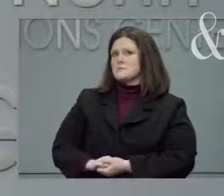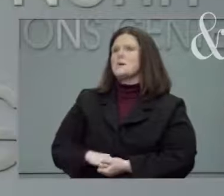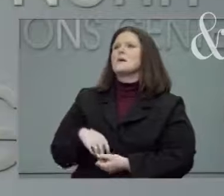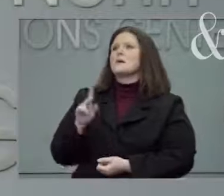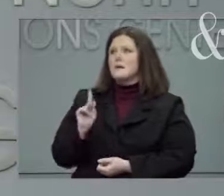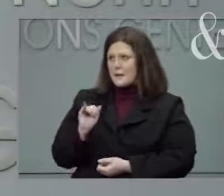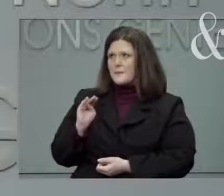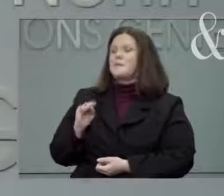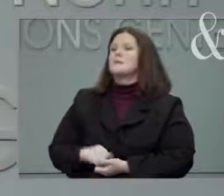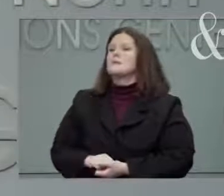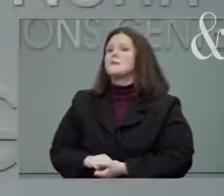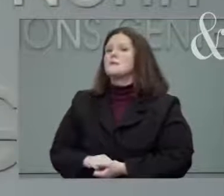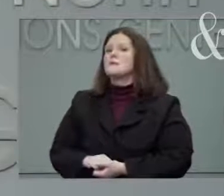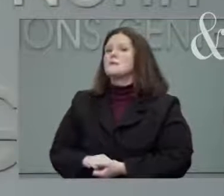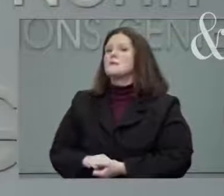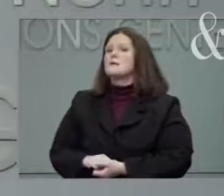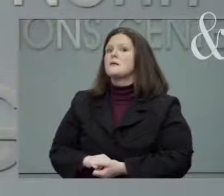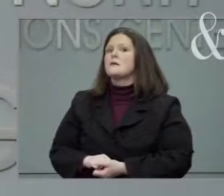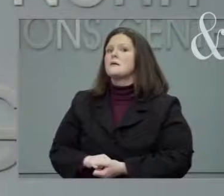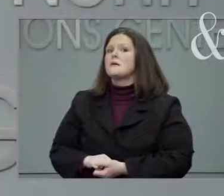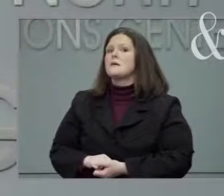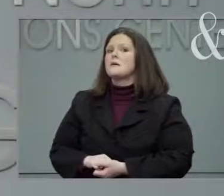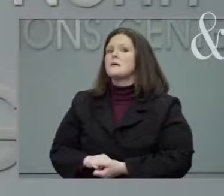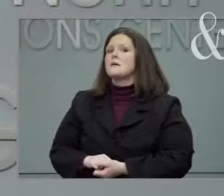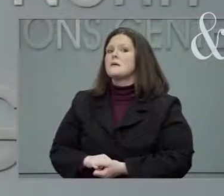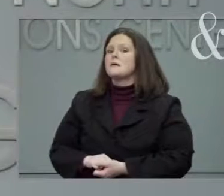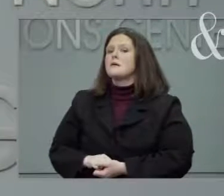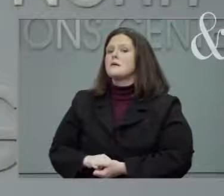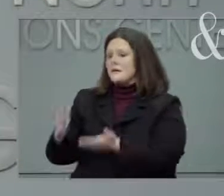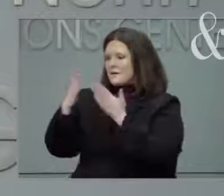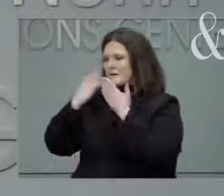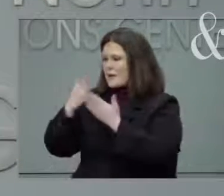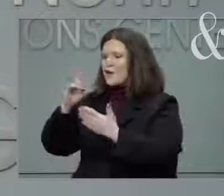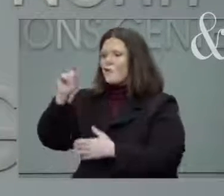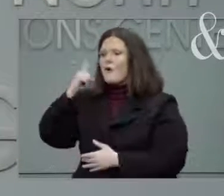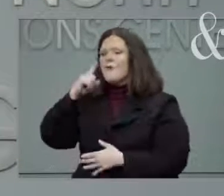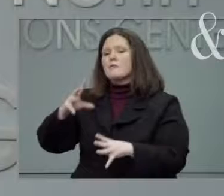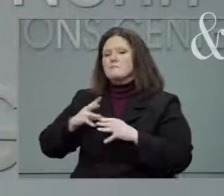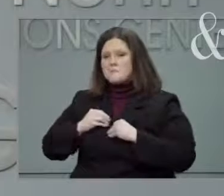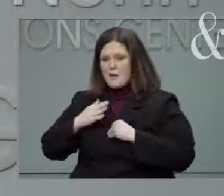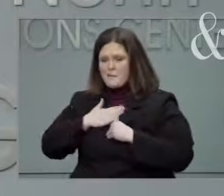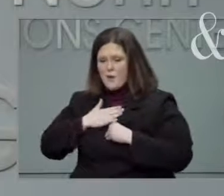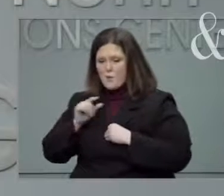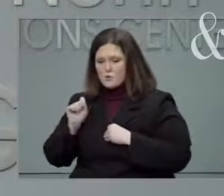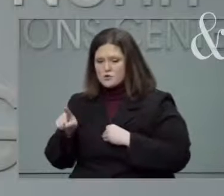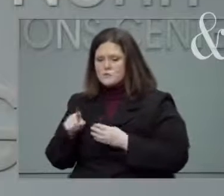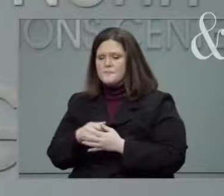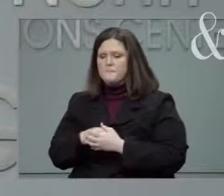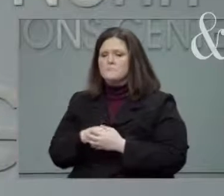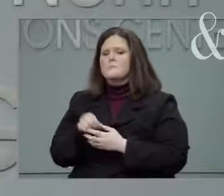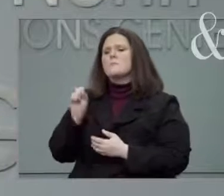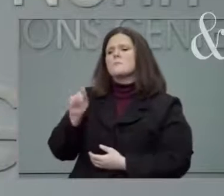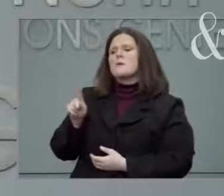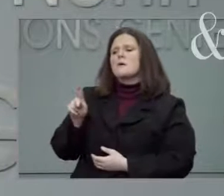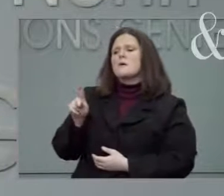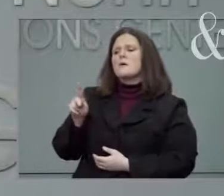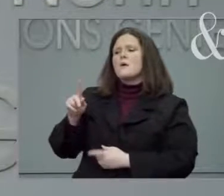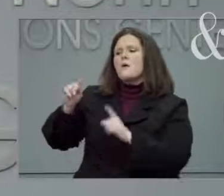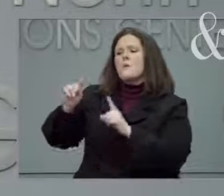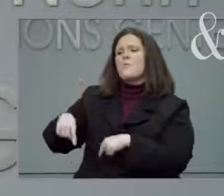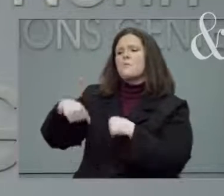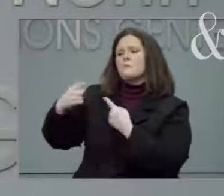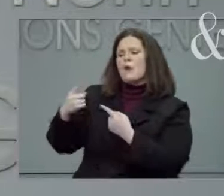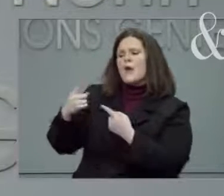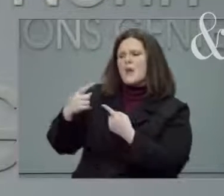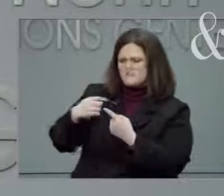Good afternoon, and thank you for taking my call. Appreciate it. Dr. Cohen, we've been talking with Polk County